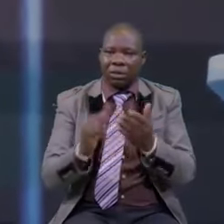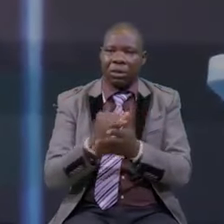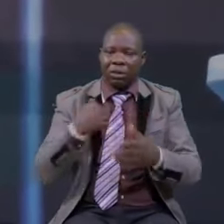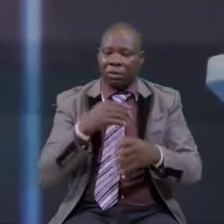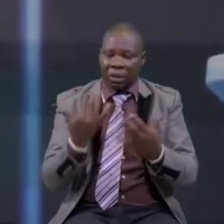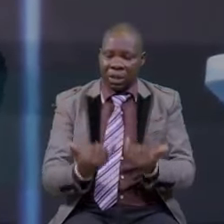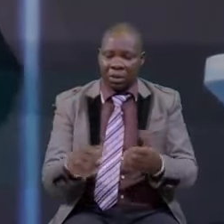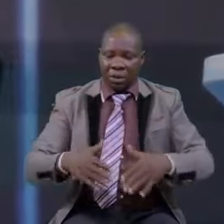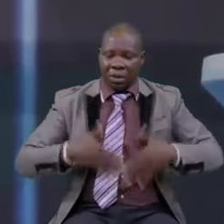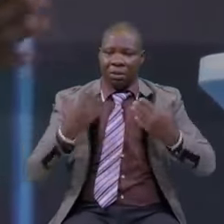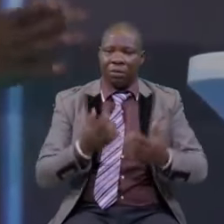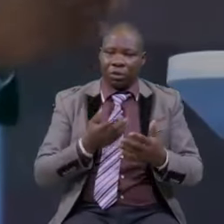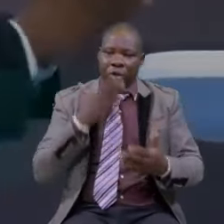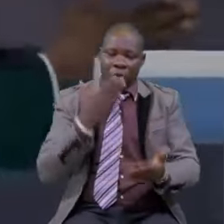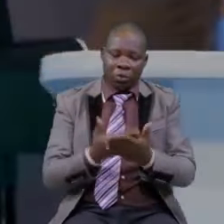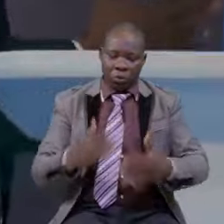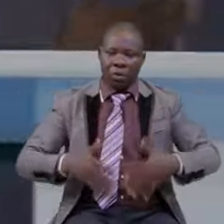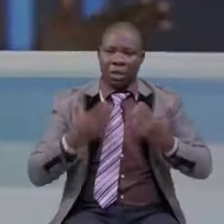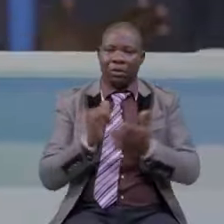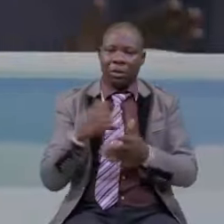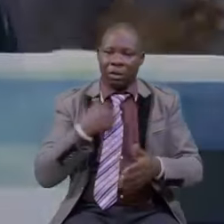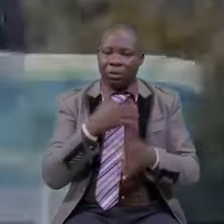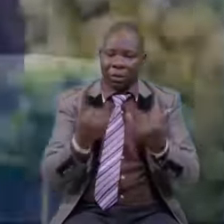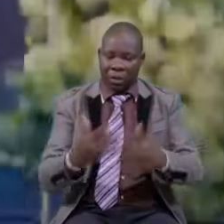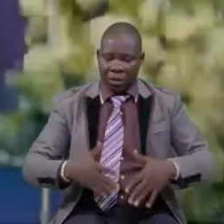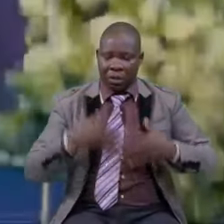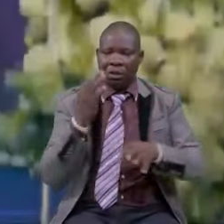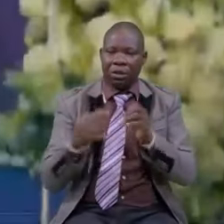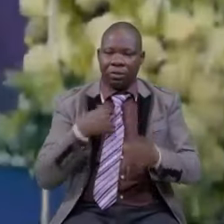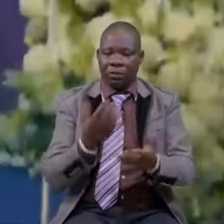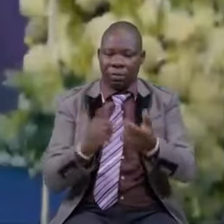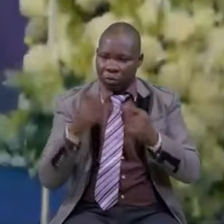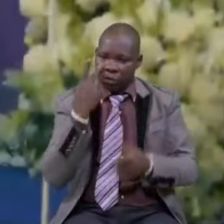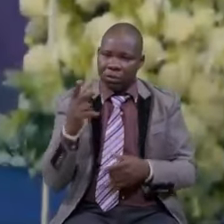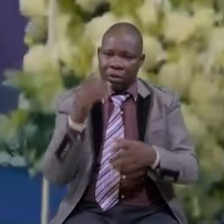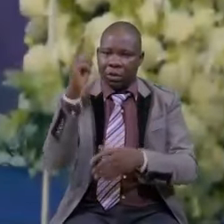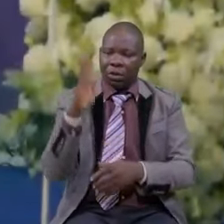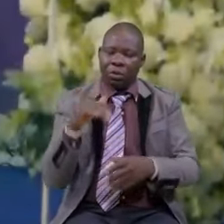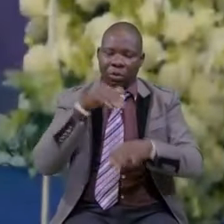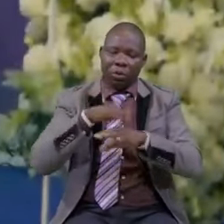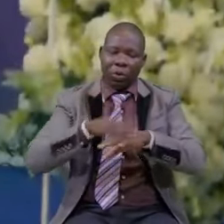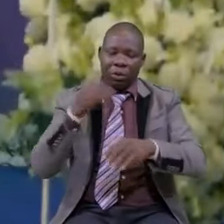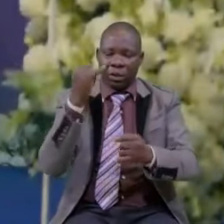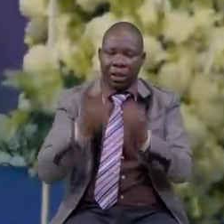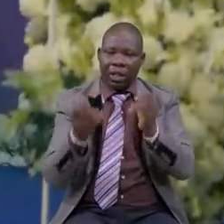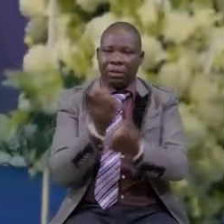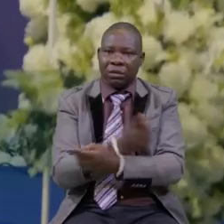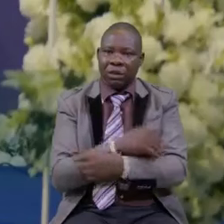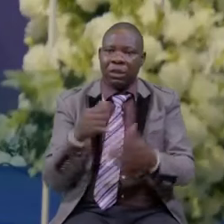life, an upright life. If we want to see God on the final day, it includes the